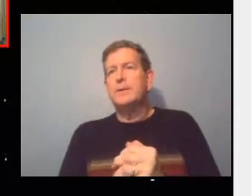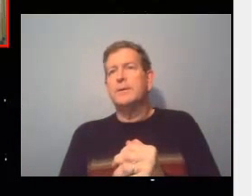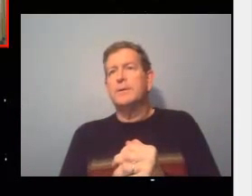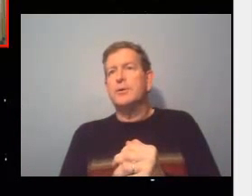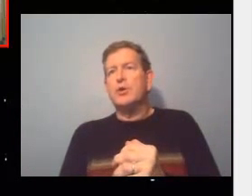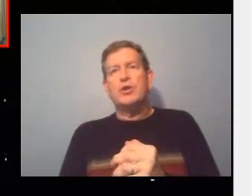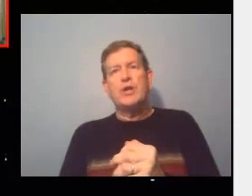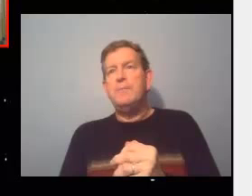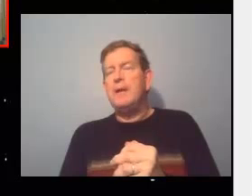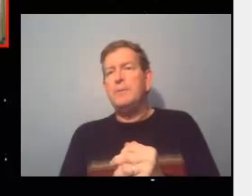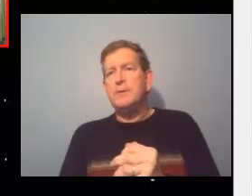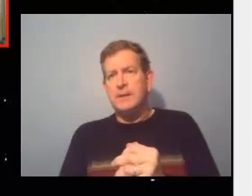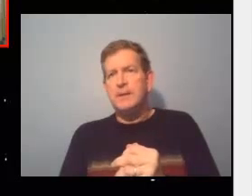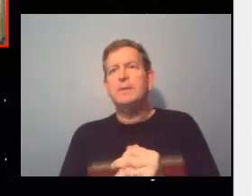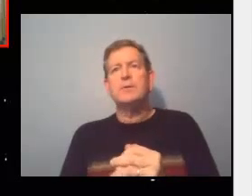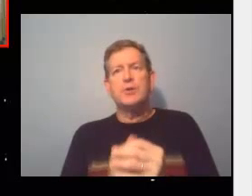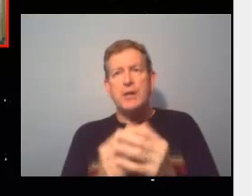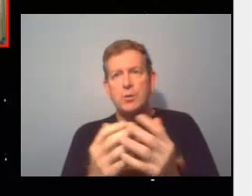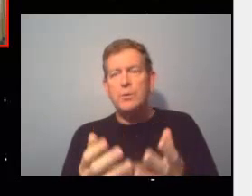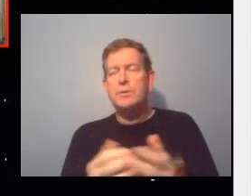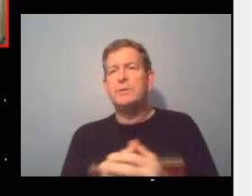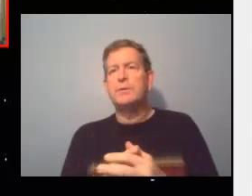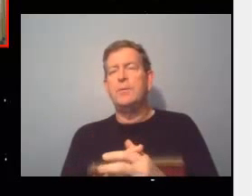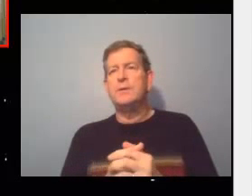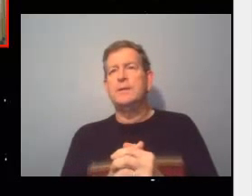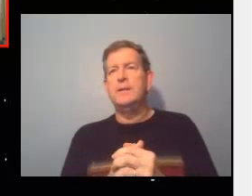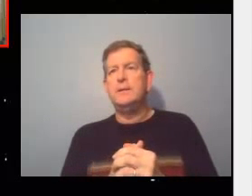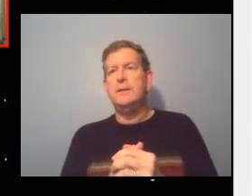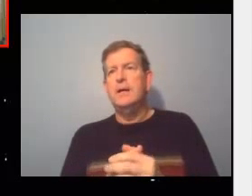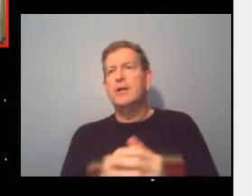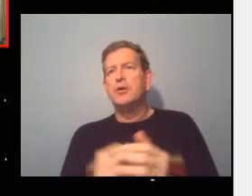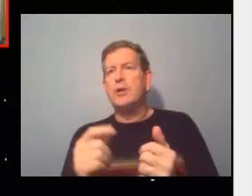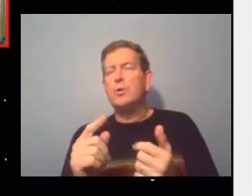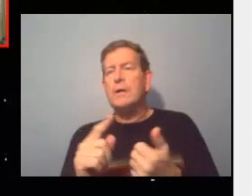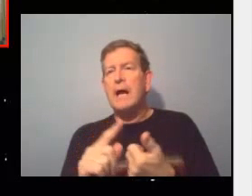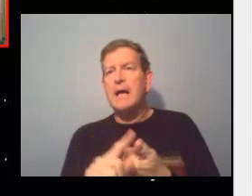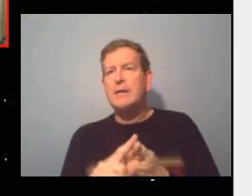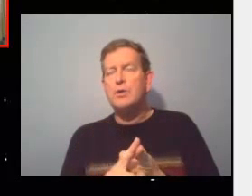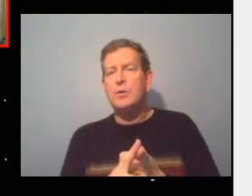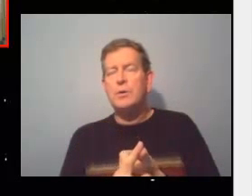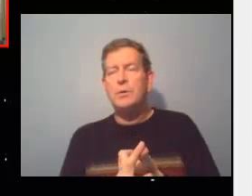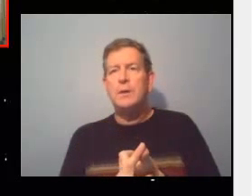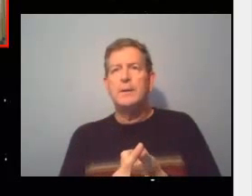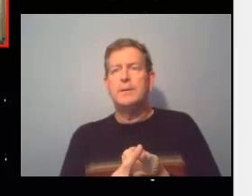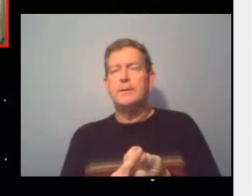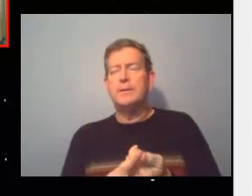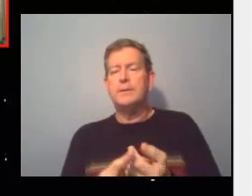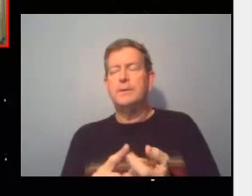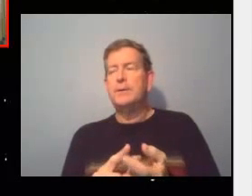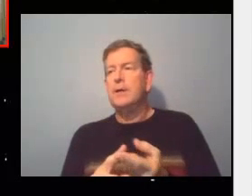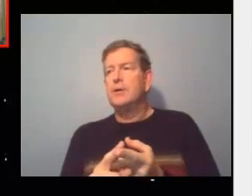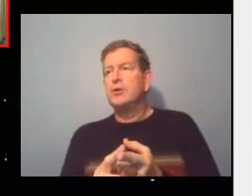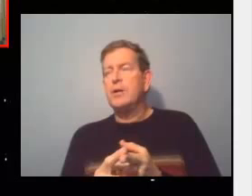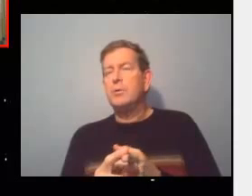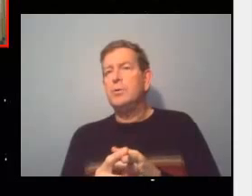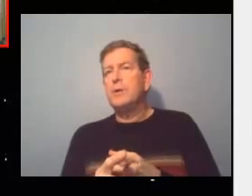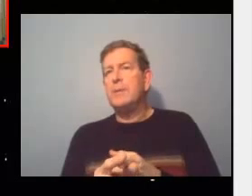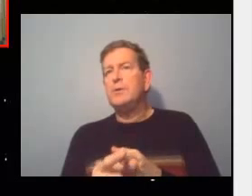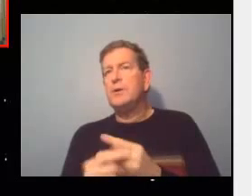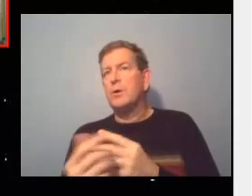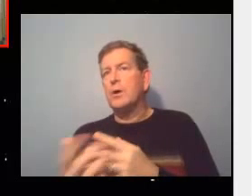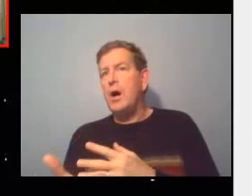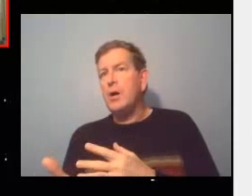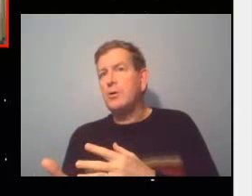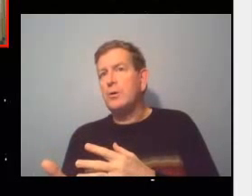Oui, j'aime la musique, j'écoute de la musique, j'écoute la radio, j'écoute